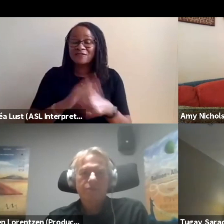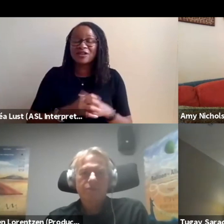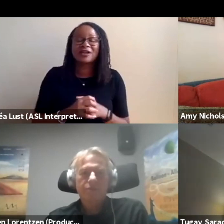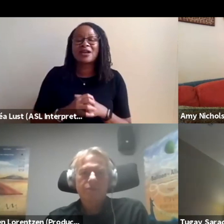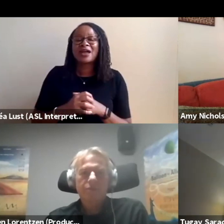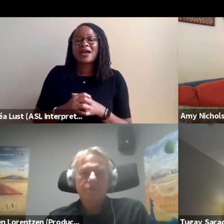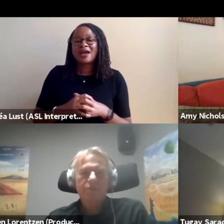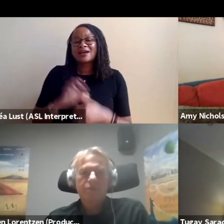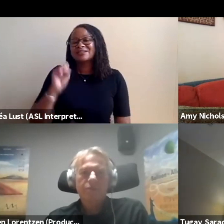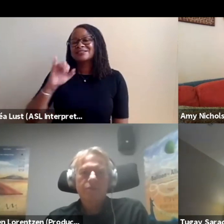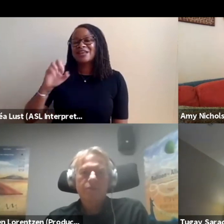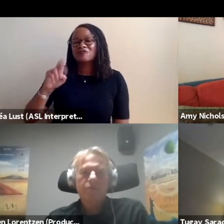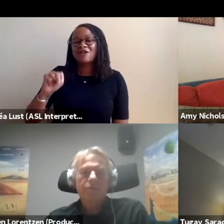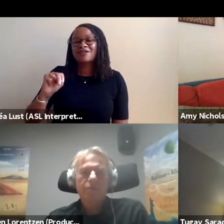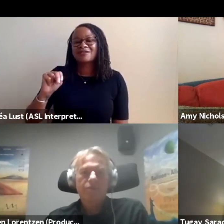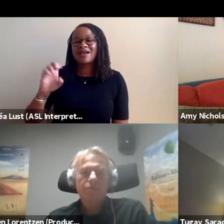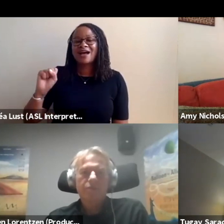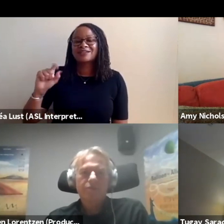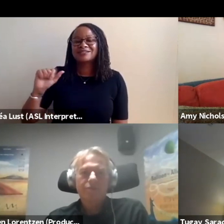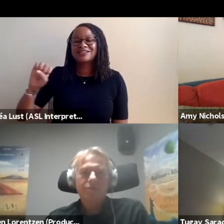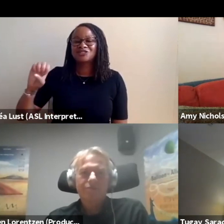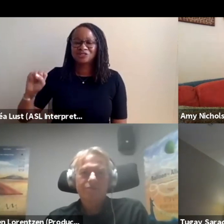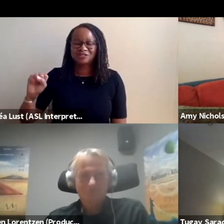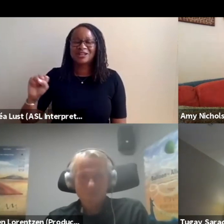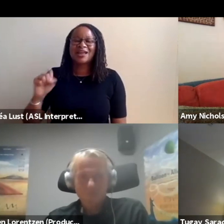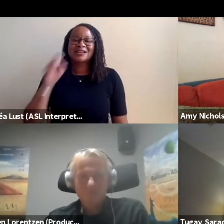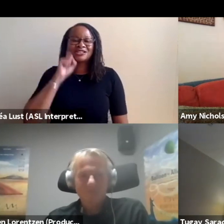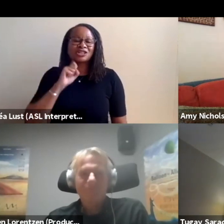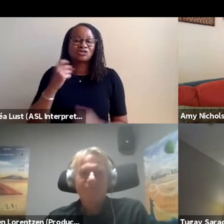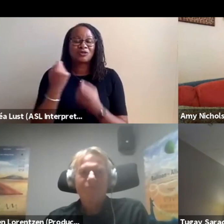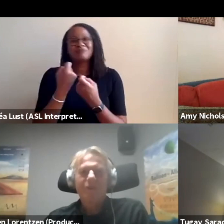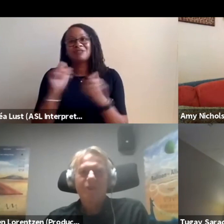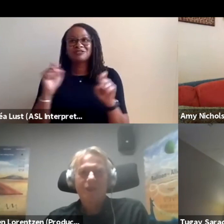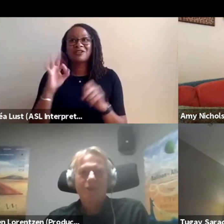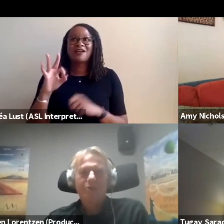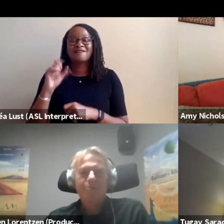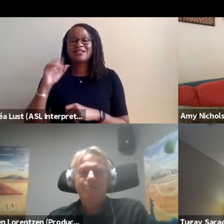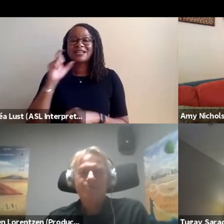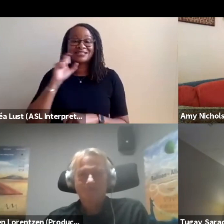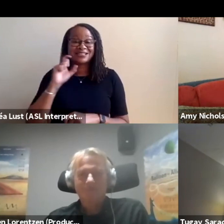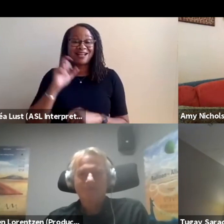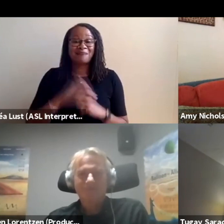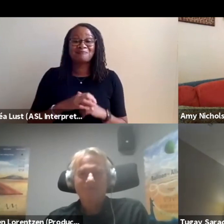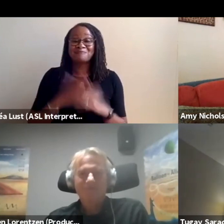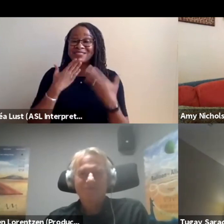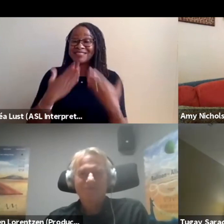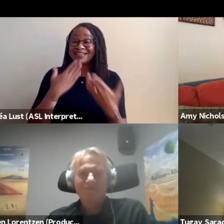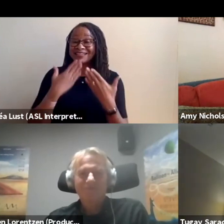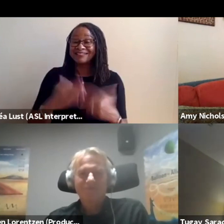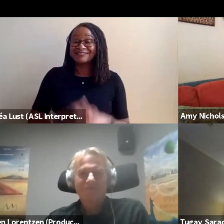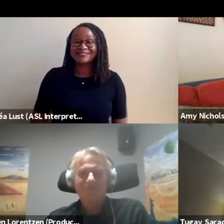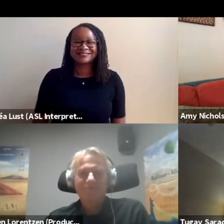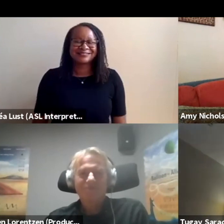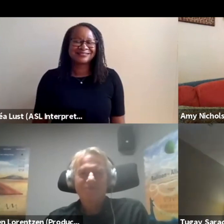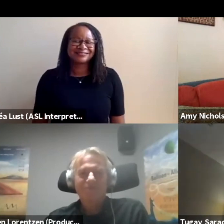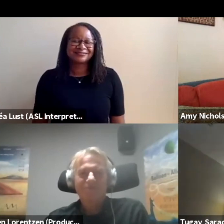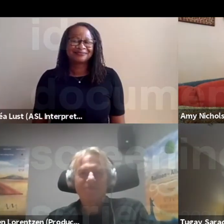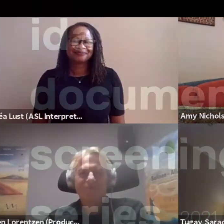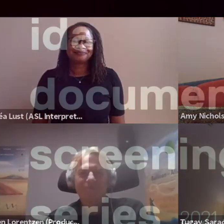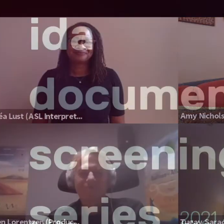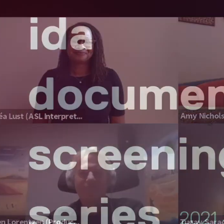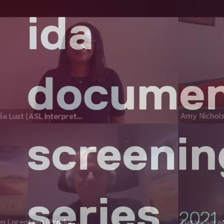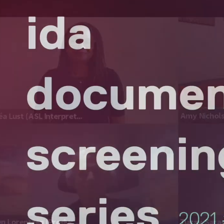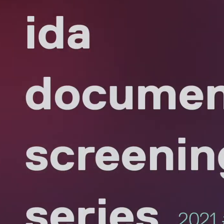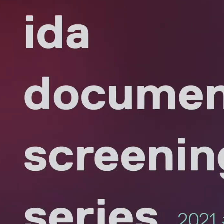Revolution, Islam. And thank you for joining us. Thank you. Thank you very much. Thank you.